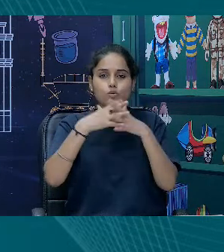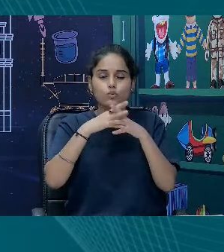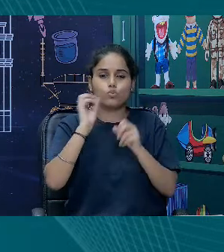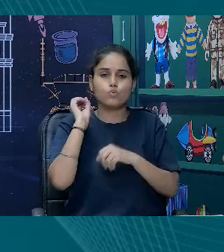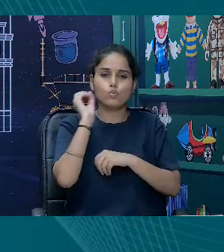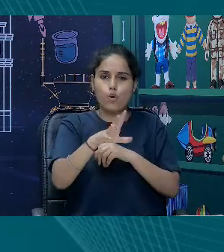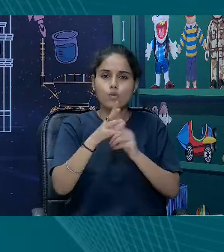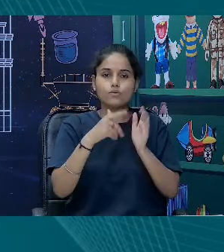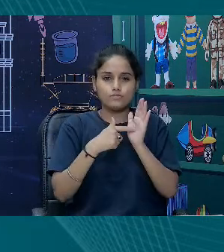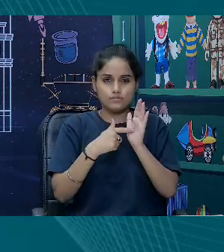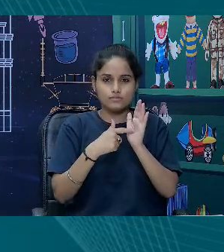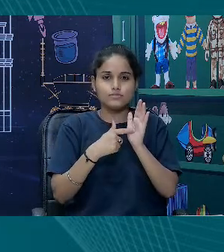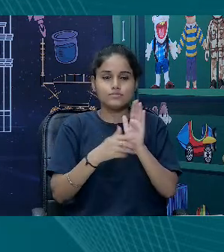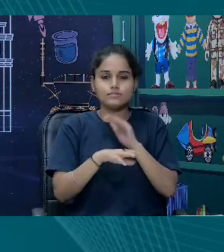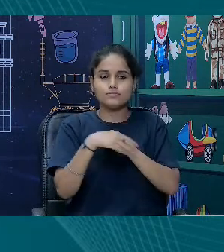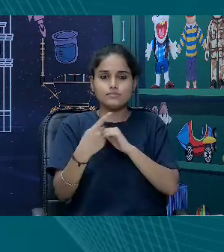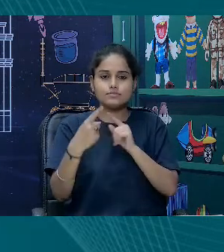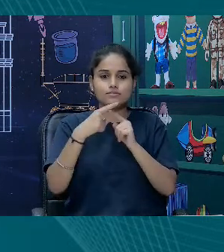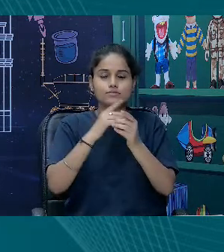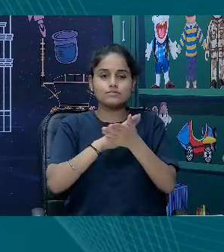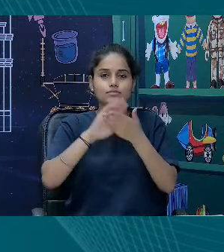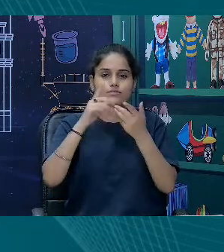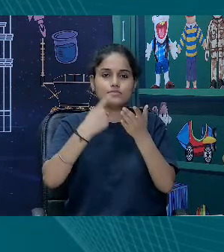T-H-R-O-W, throw.